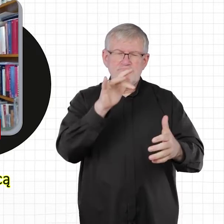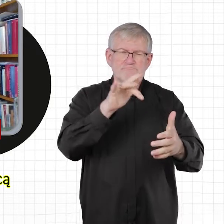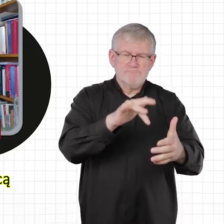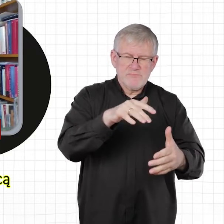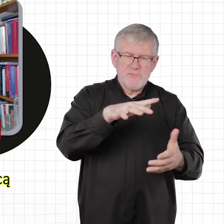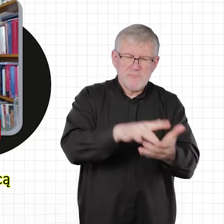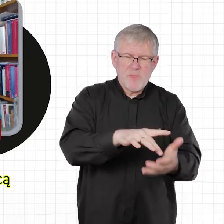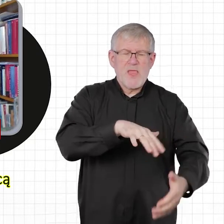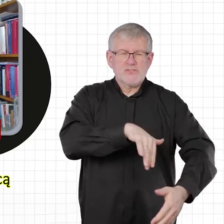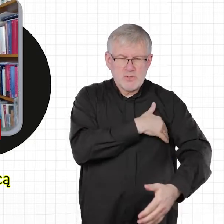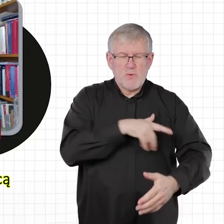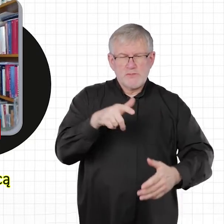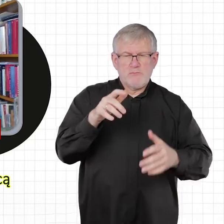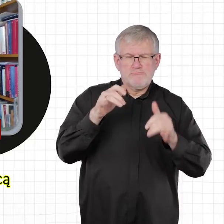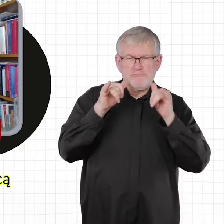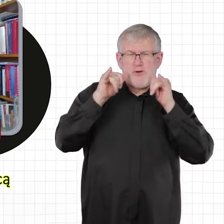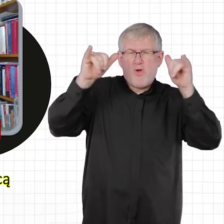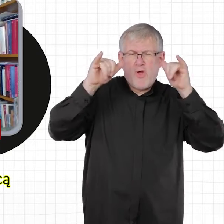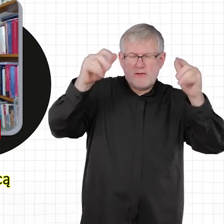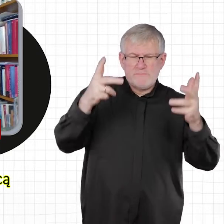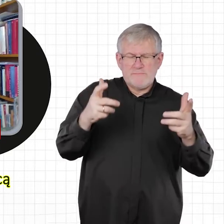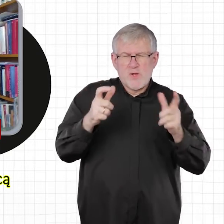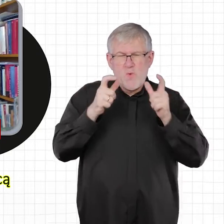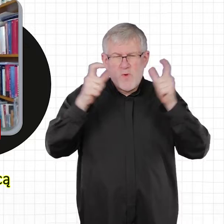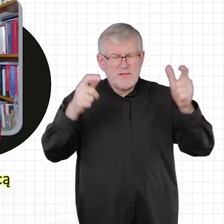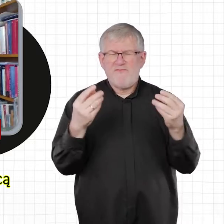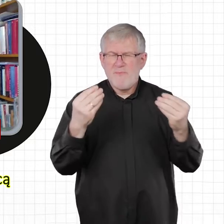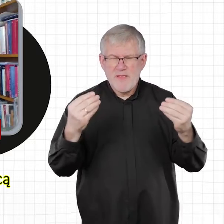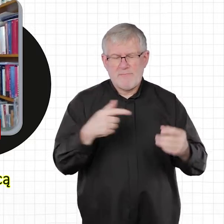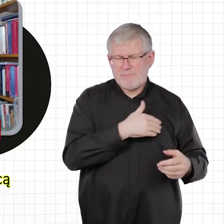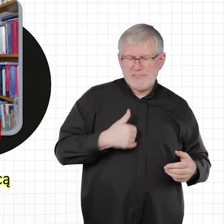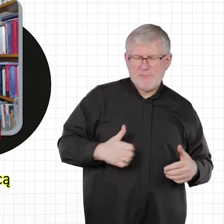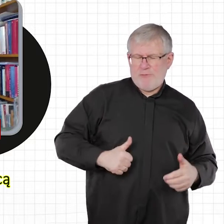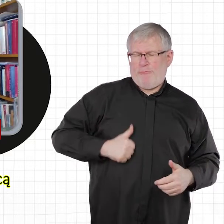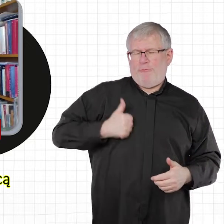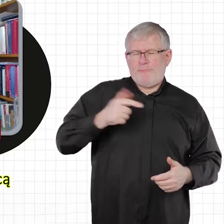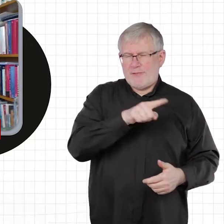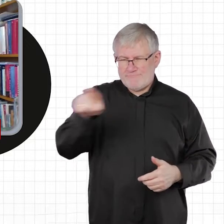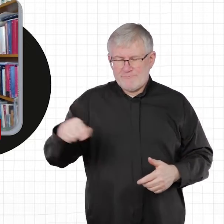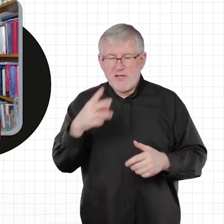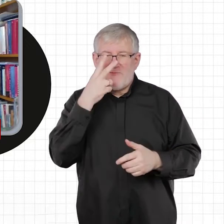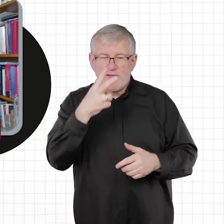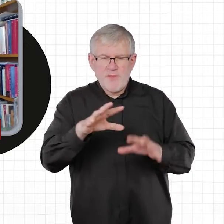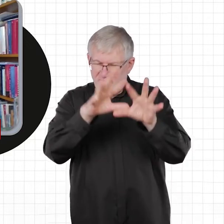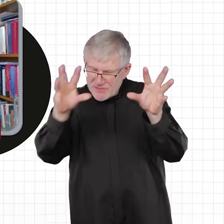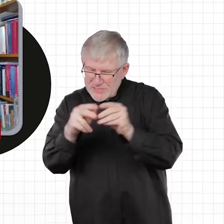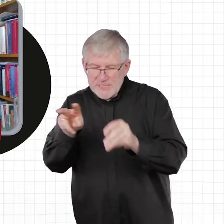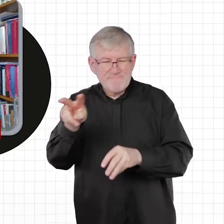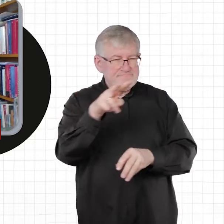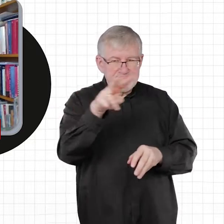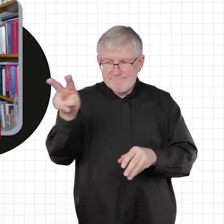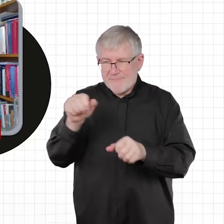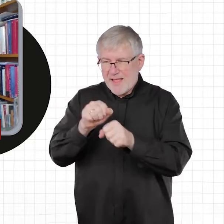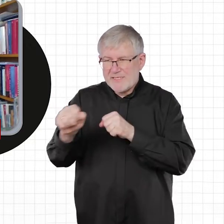they want the best for their children or for the children or youth they are teaching, and they want